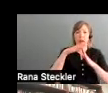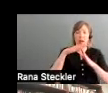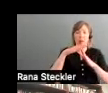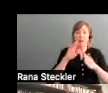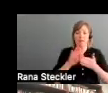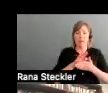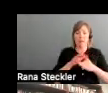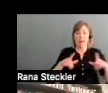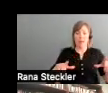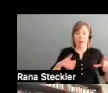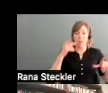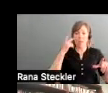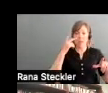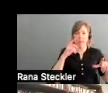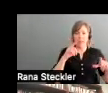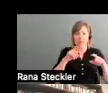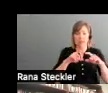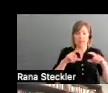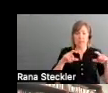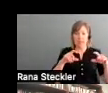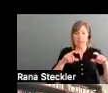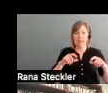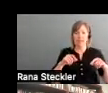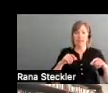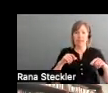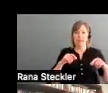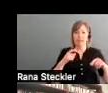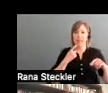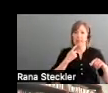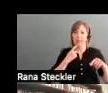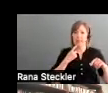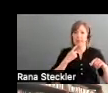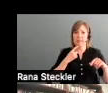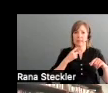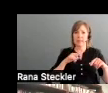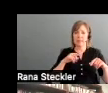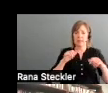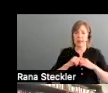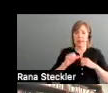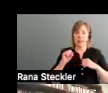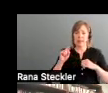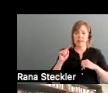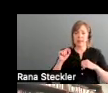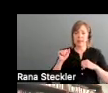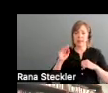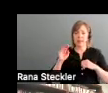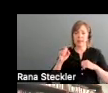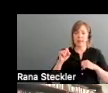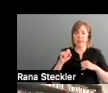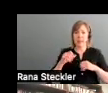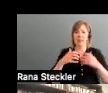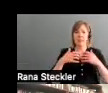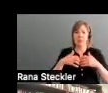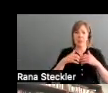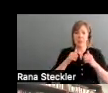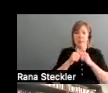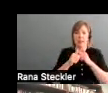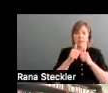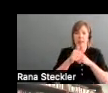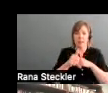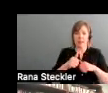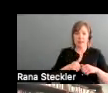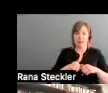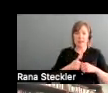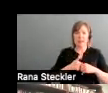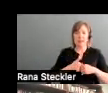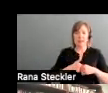page, you see a little legend that it says has stables and then machinery. So this would have